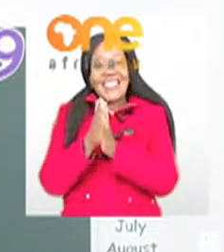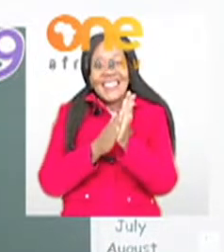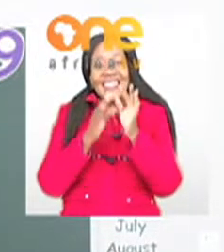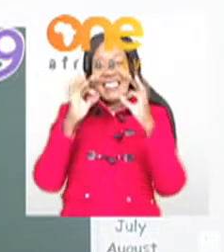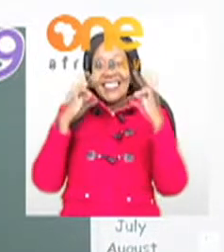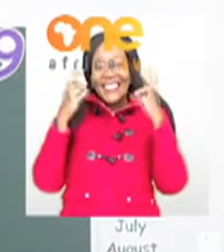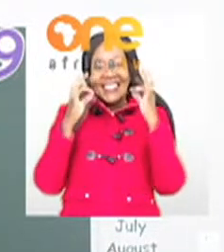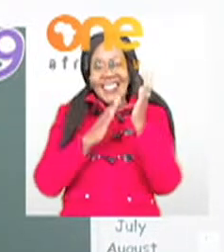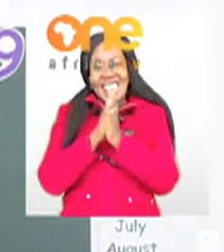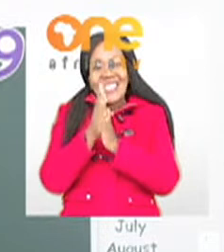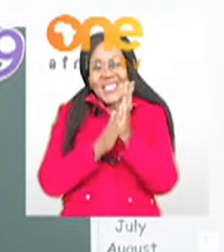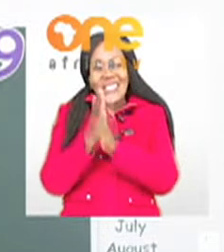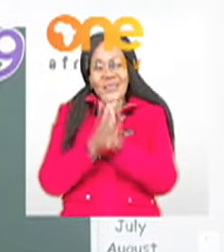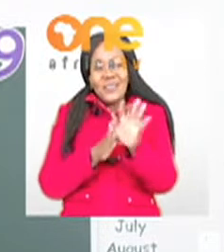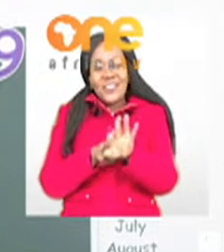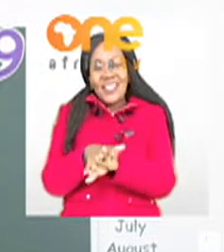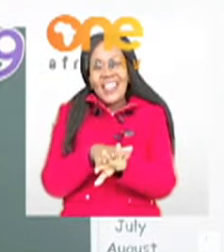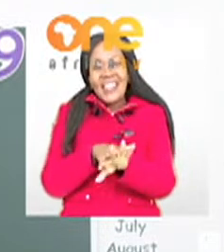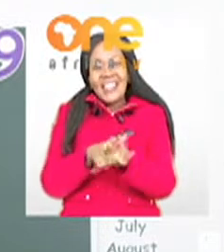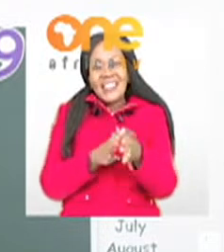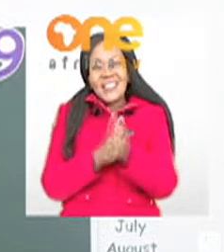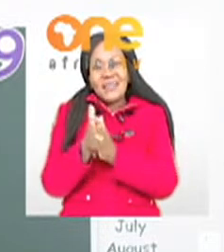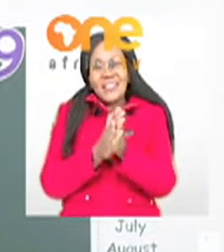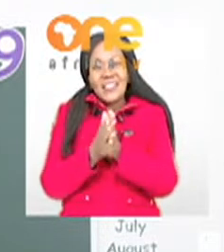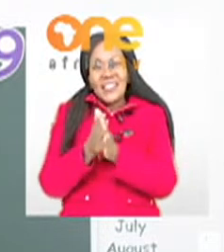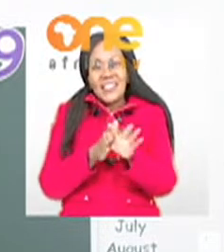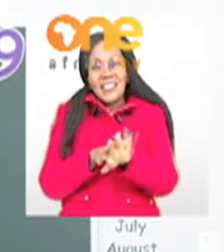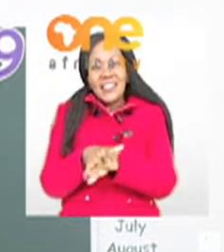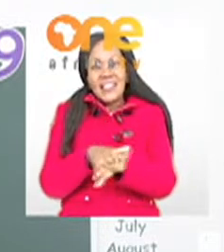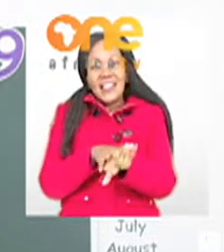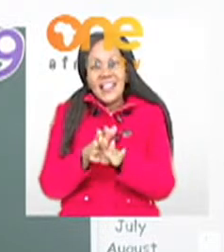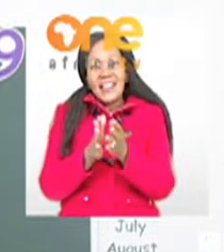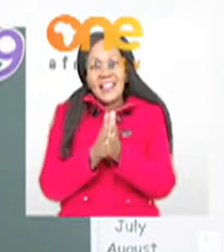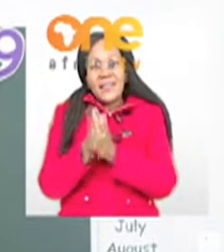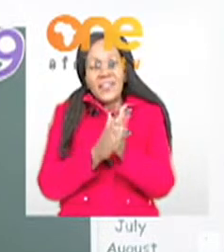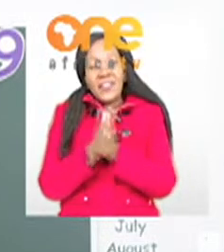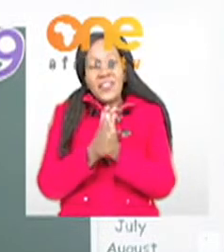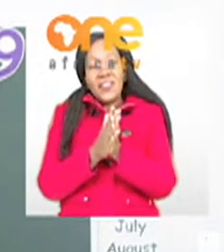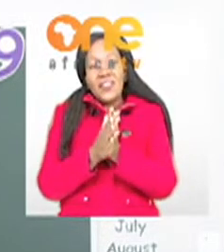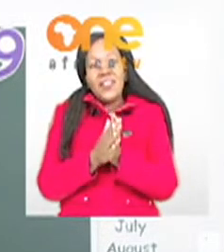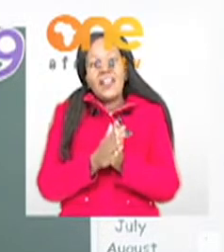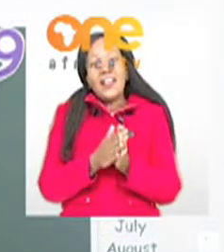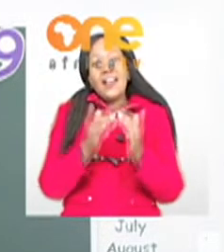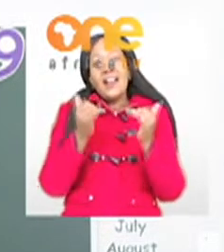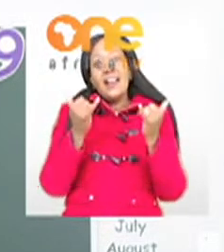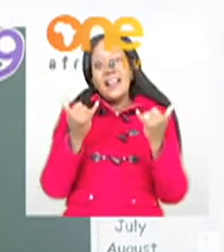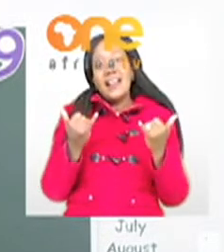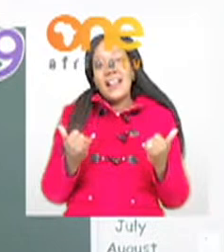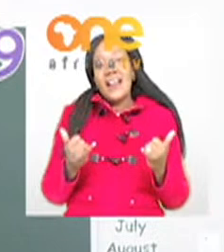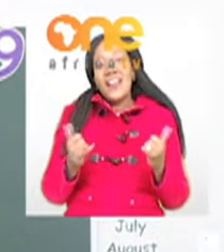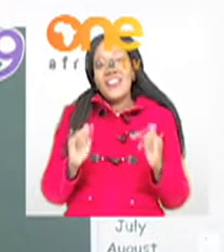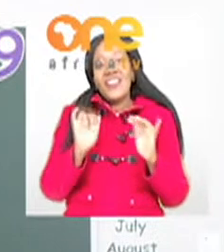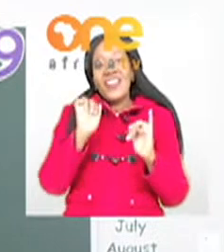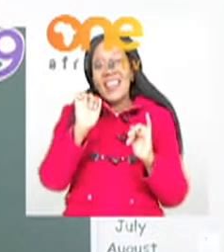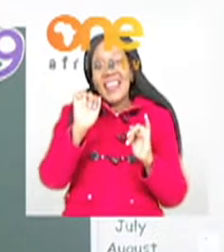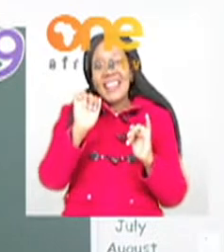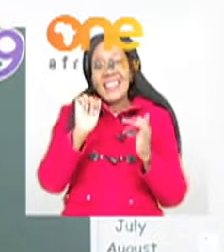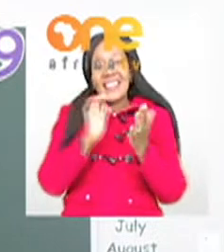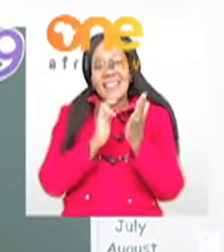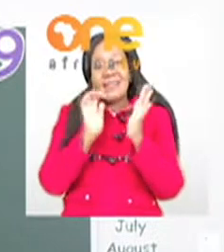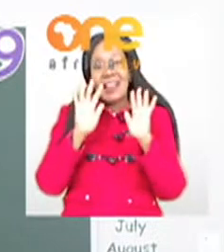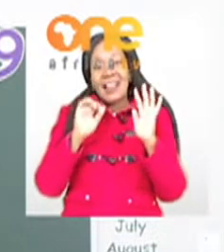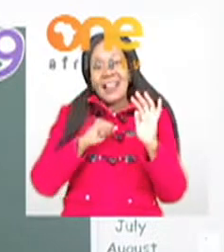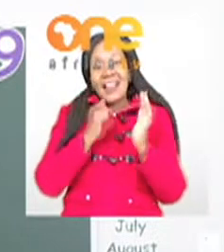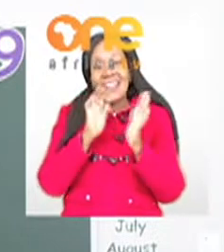Rub, rub, rub your hands back, inside and forth. Now your hands